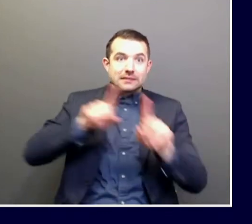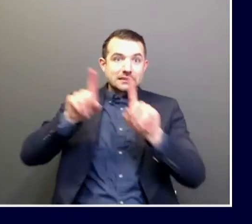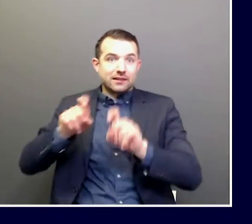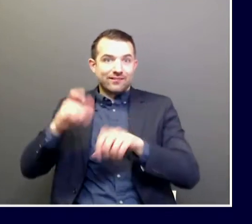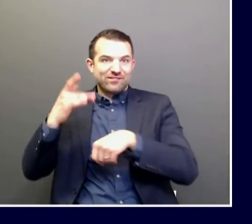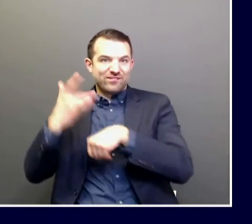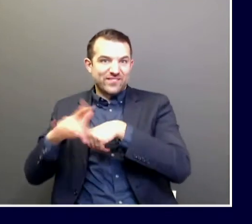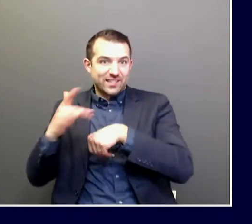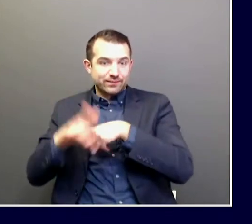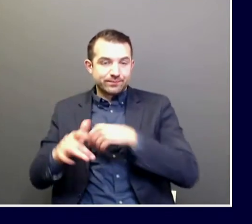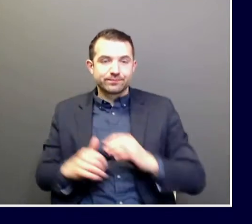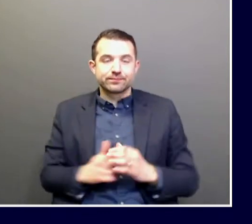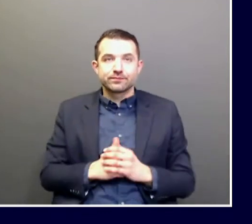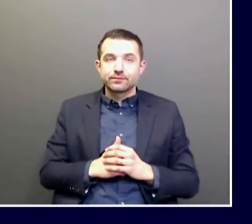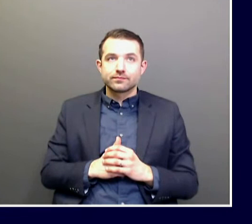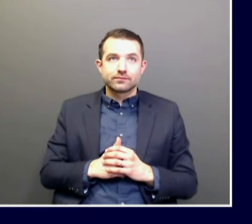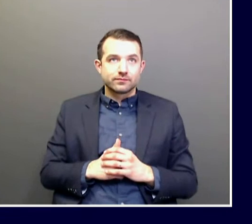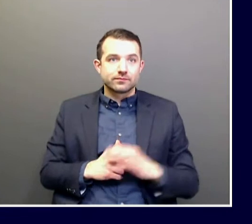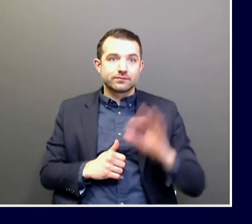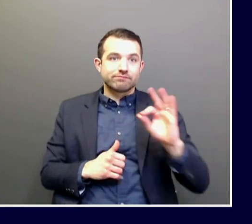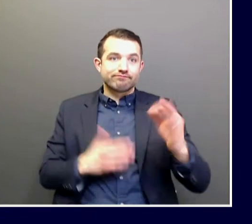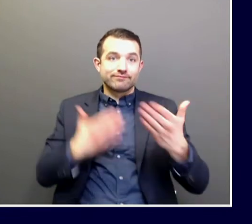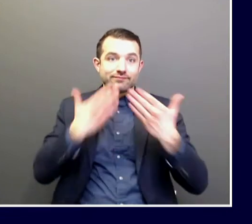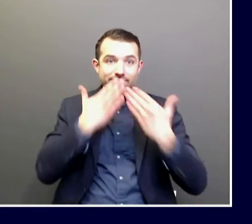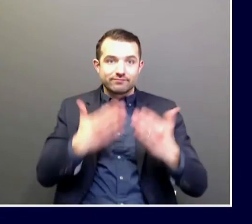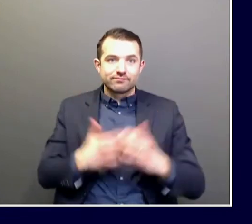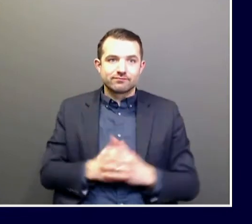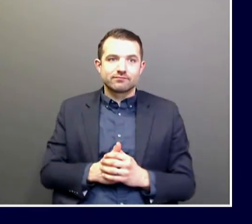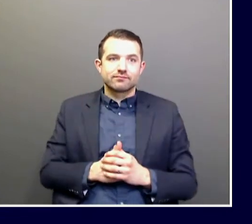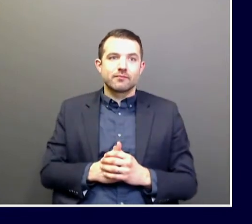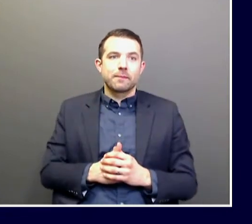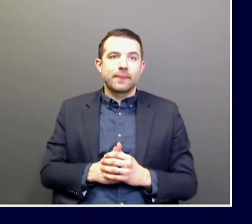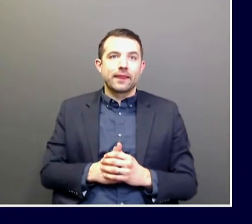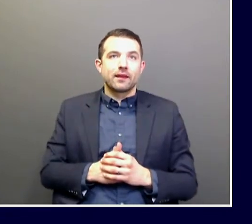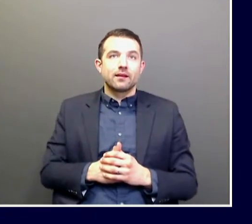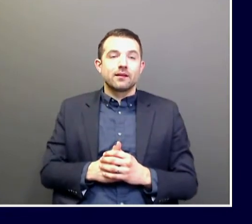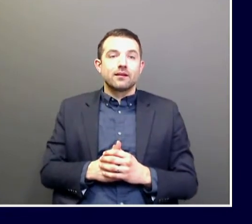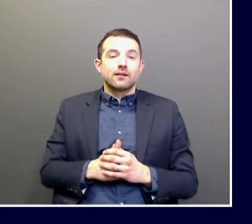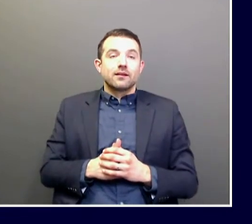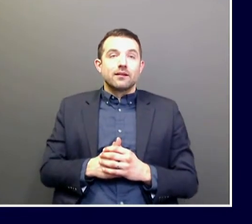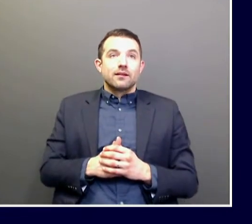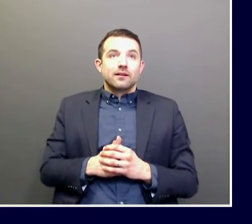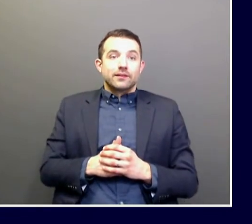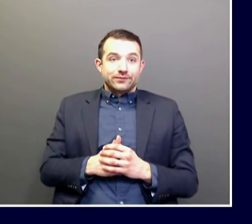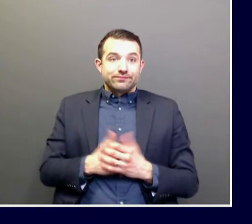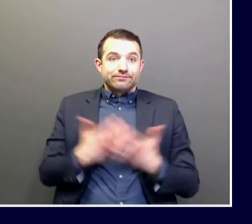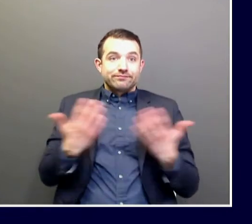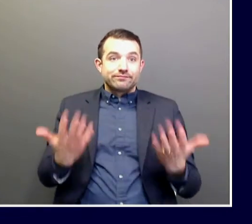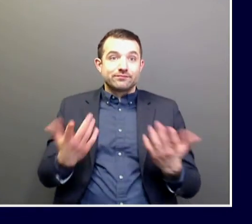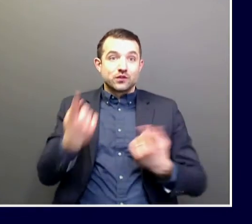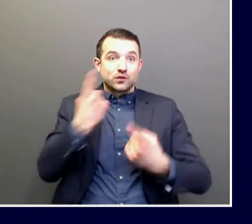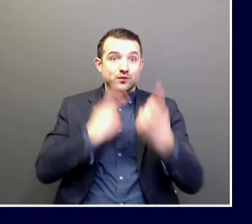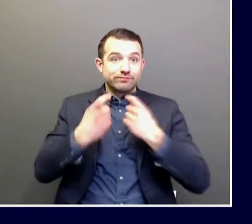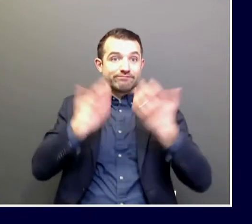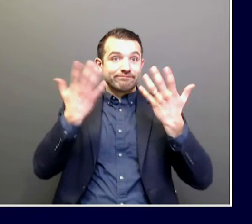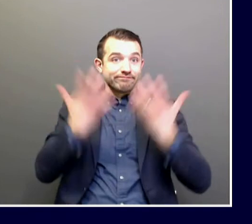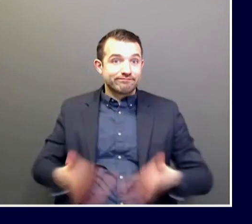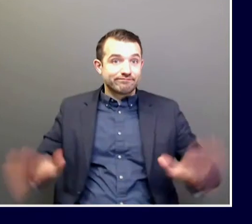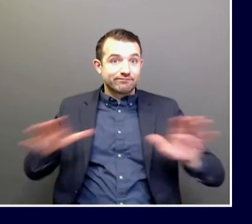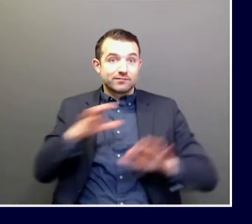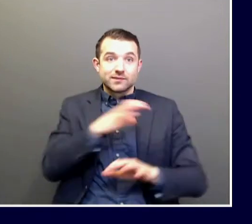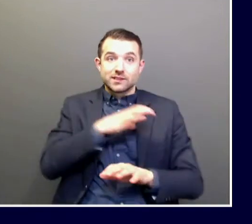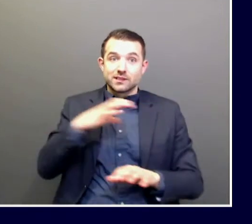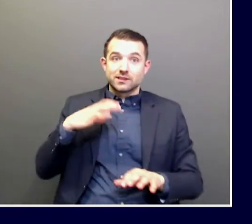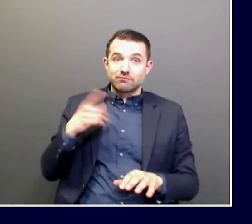Thank you. Very good. Thanks, Joe. And that takes us to the end of our questions for the afternoon. Commissioner, any parting thoughts from you this